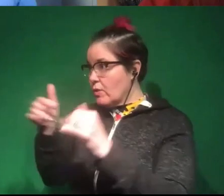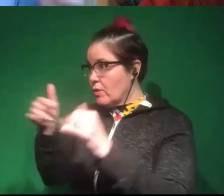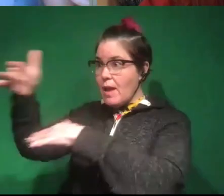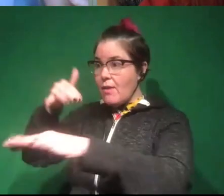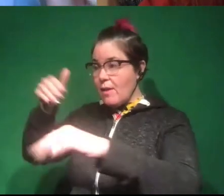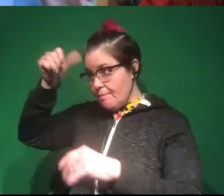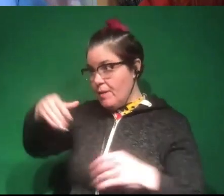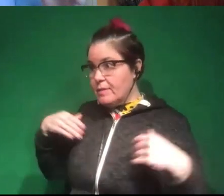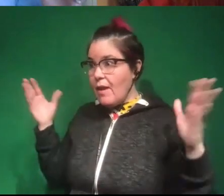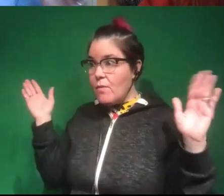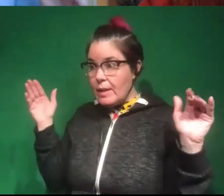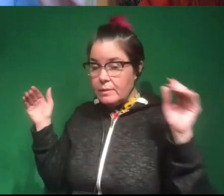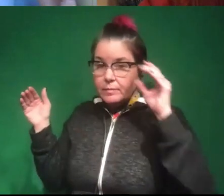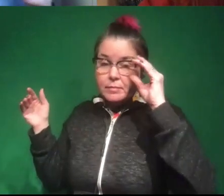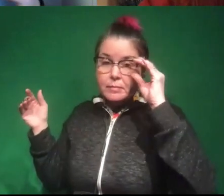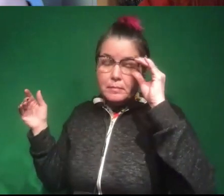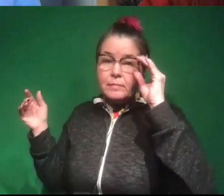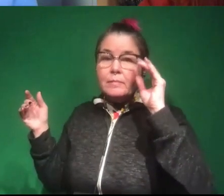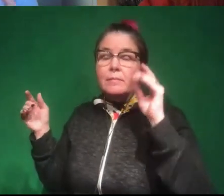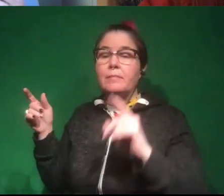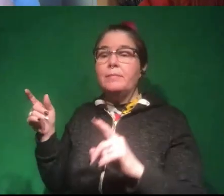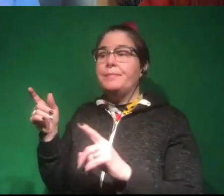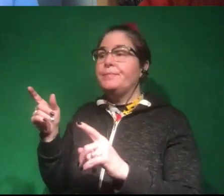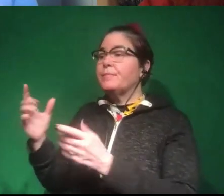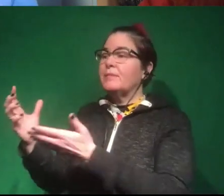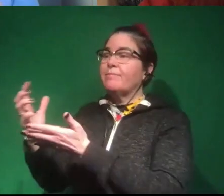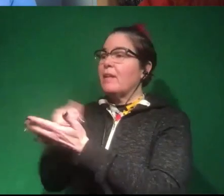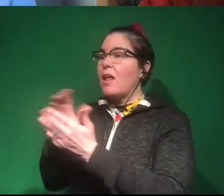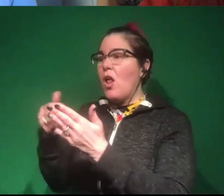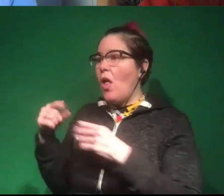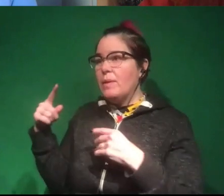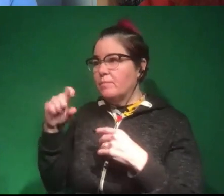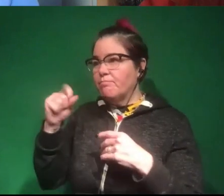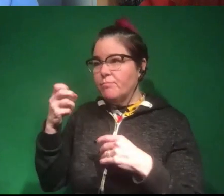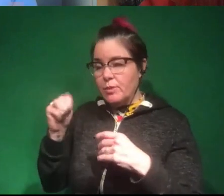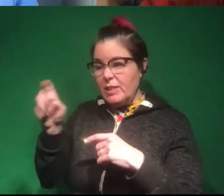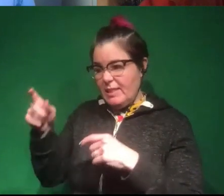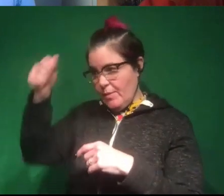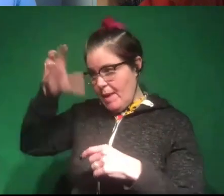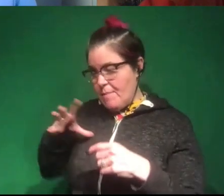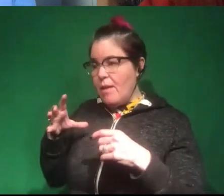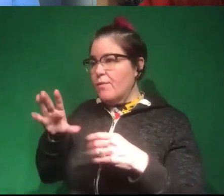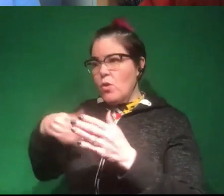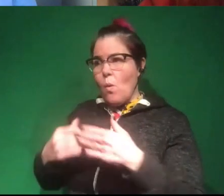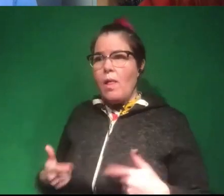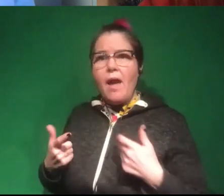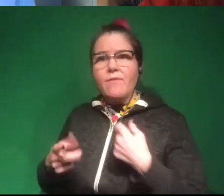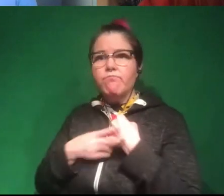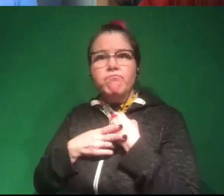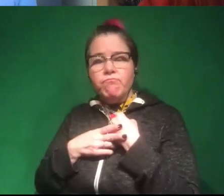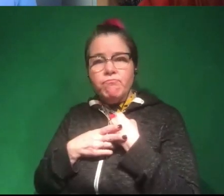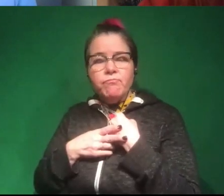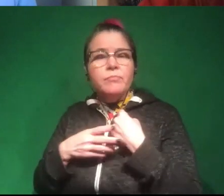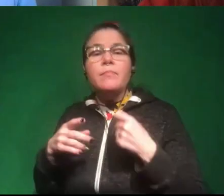wings, and then she's collected all the sperm that she needs from this male for her whole life. And then she will